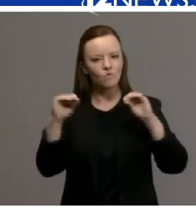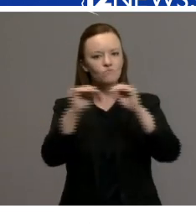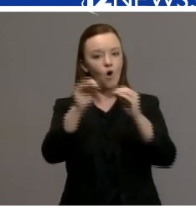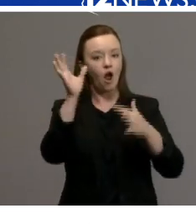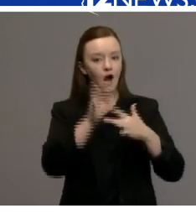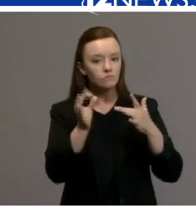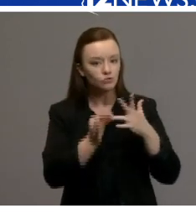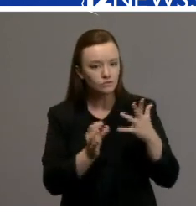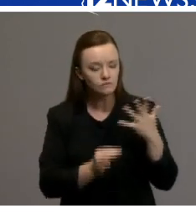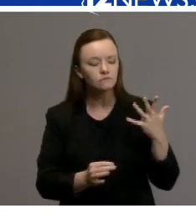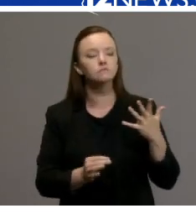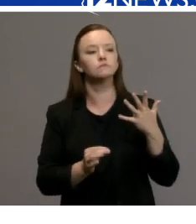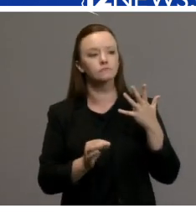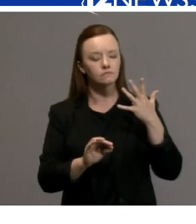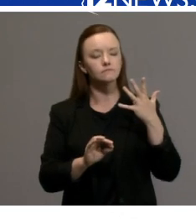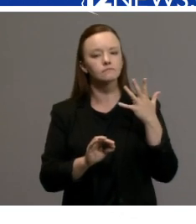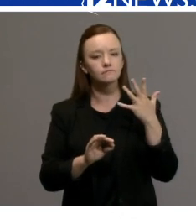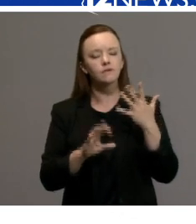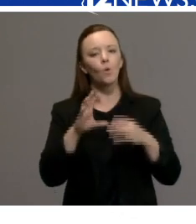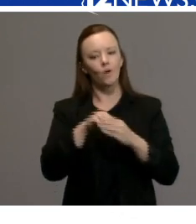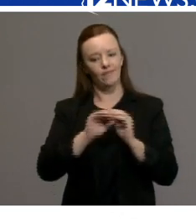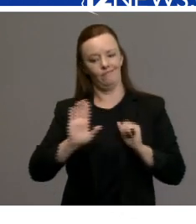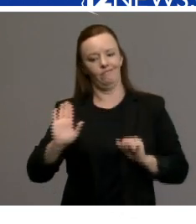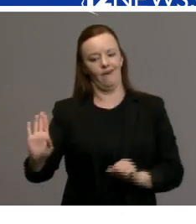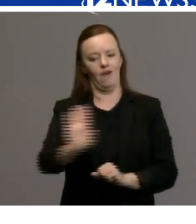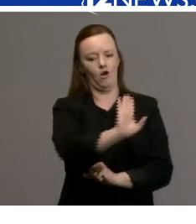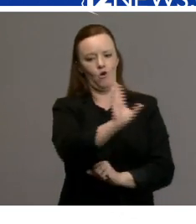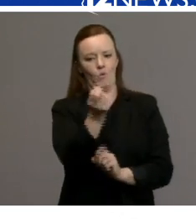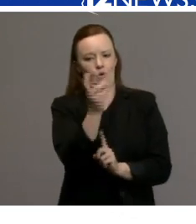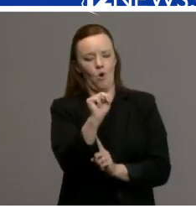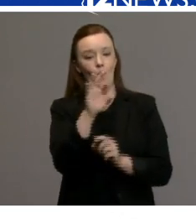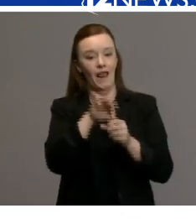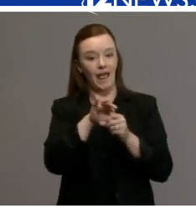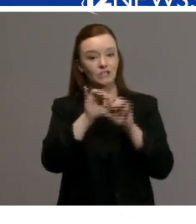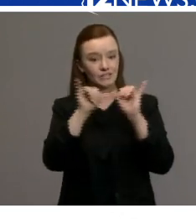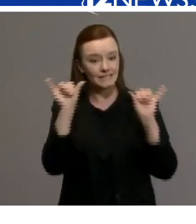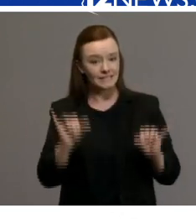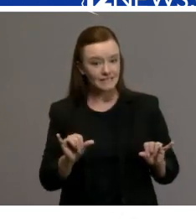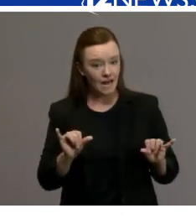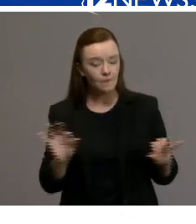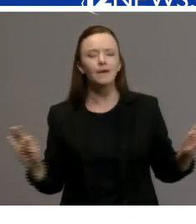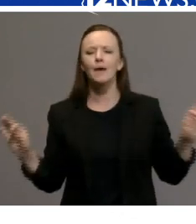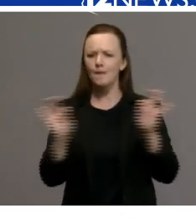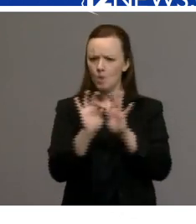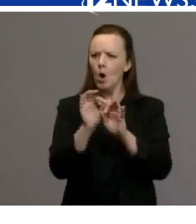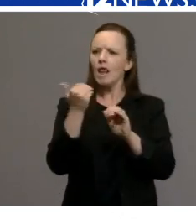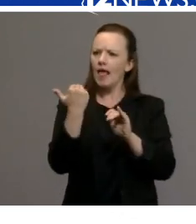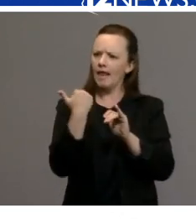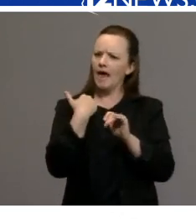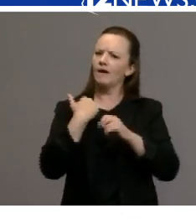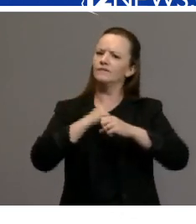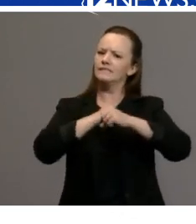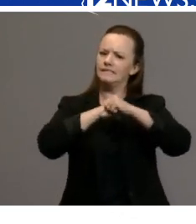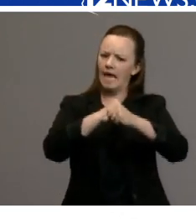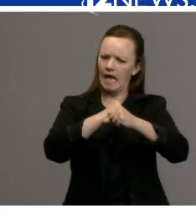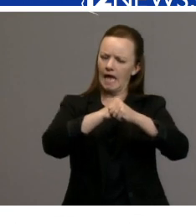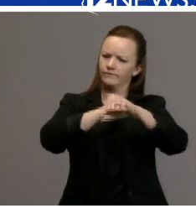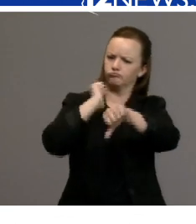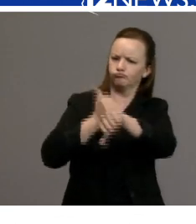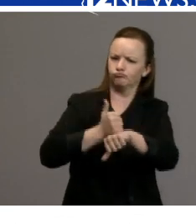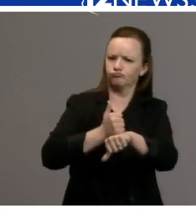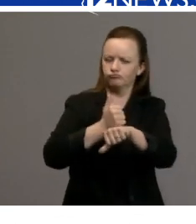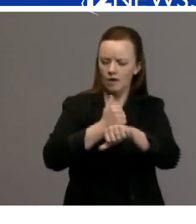in their own election system, that they make sure that there are safeguards there. And I'm proud of the elections that we've been able